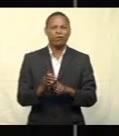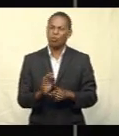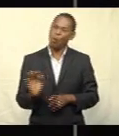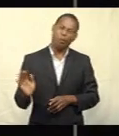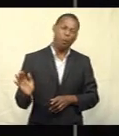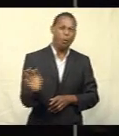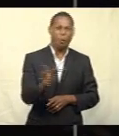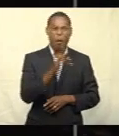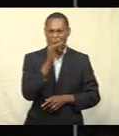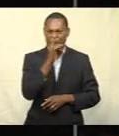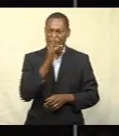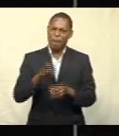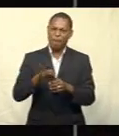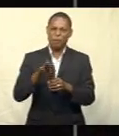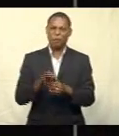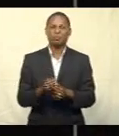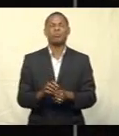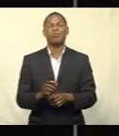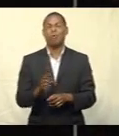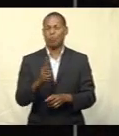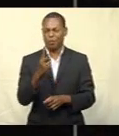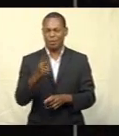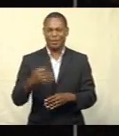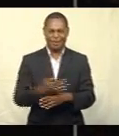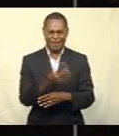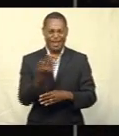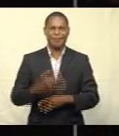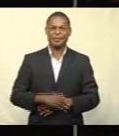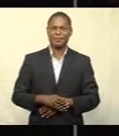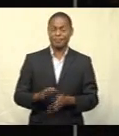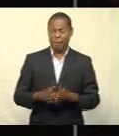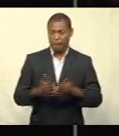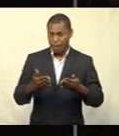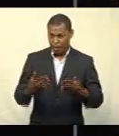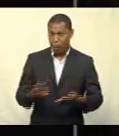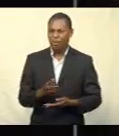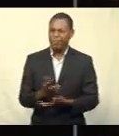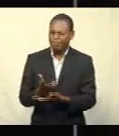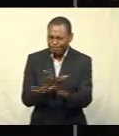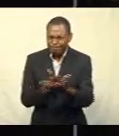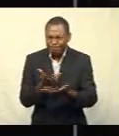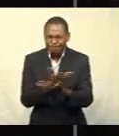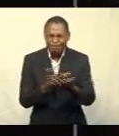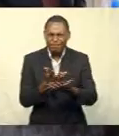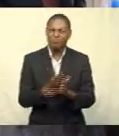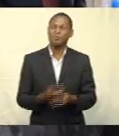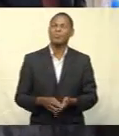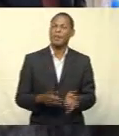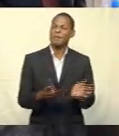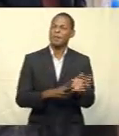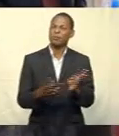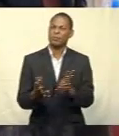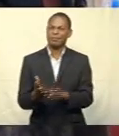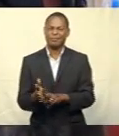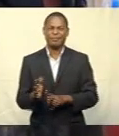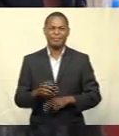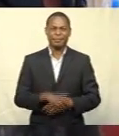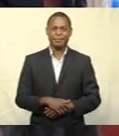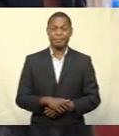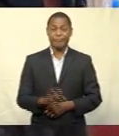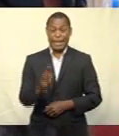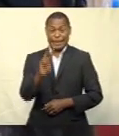the day. Eleanor Turangaivu reports the consultation is being taken to the rural communities first. The second week of